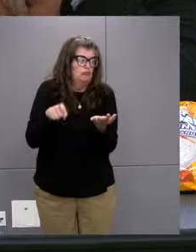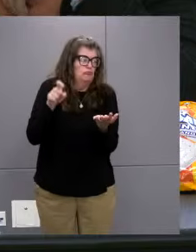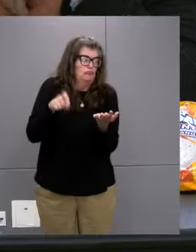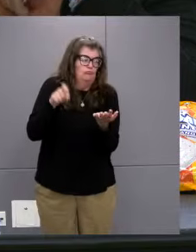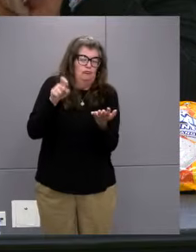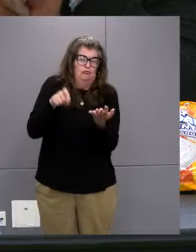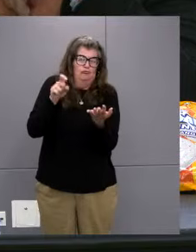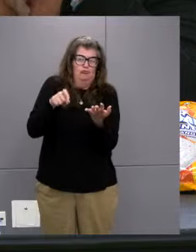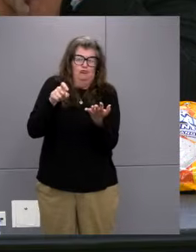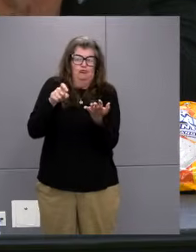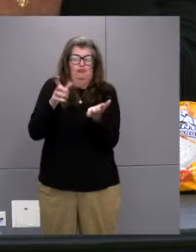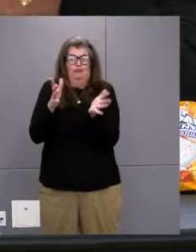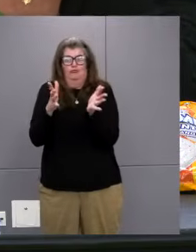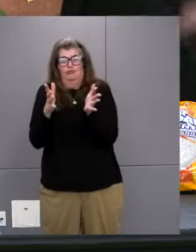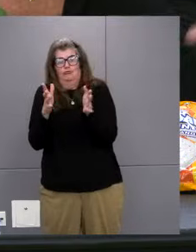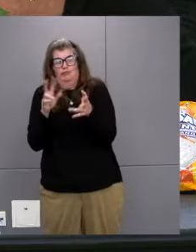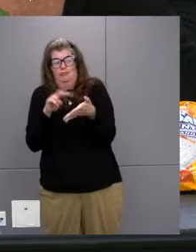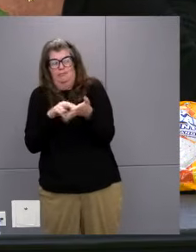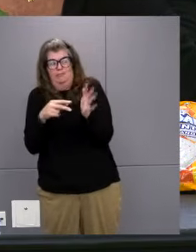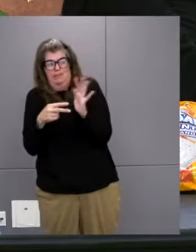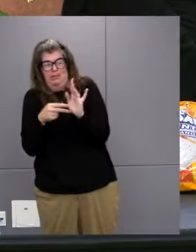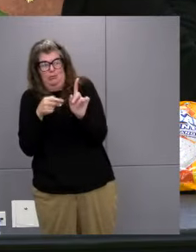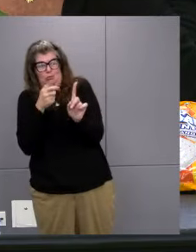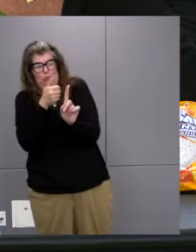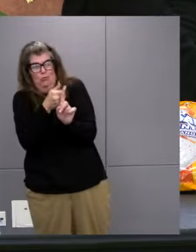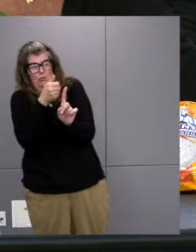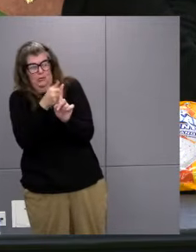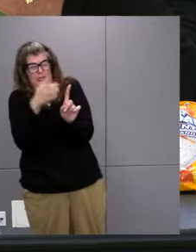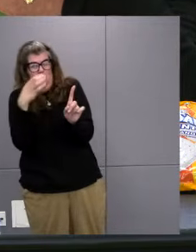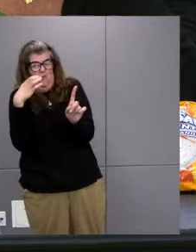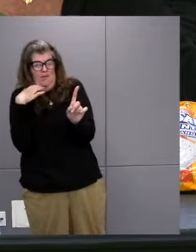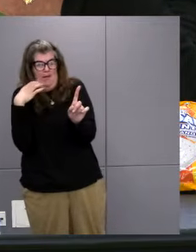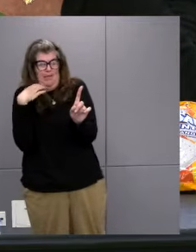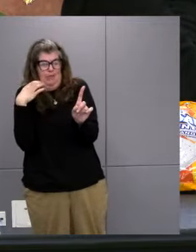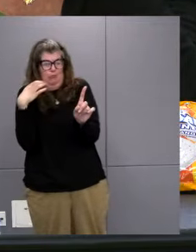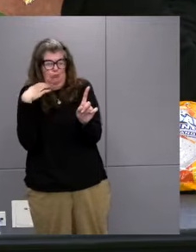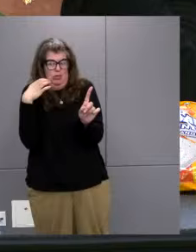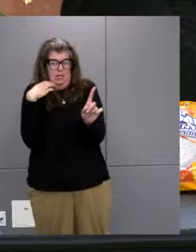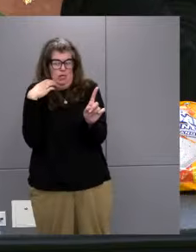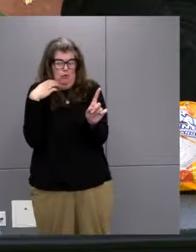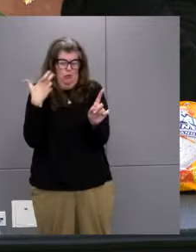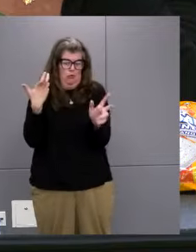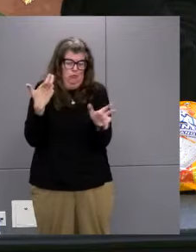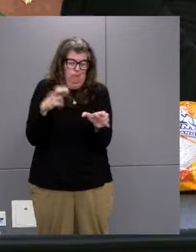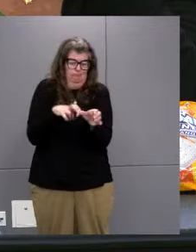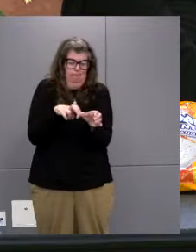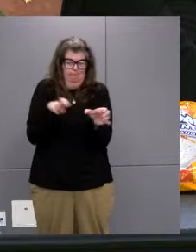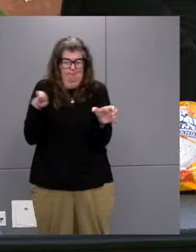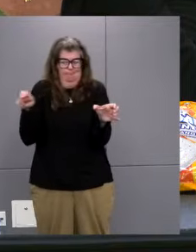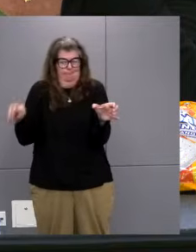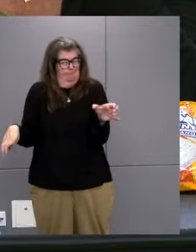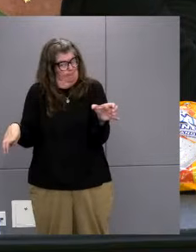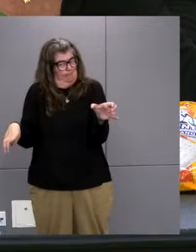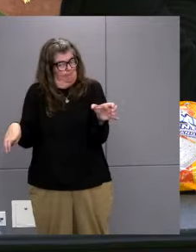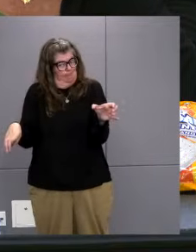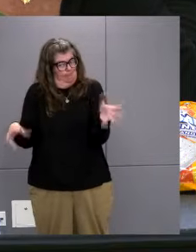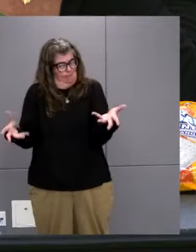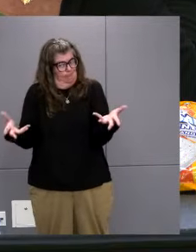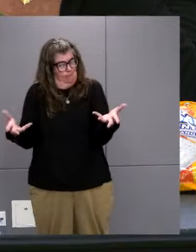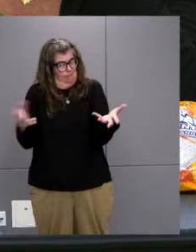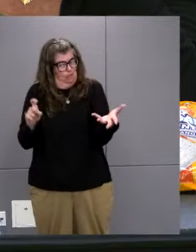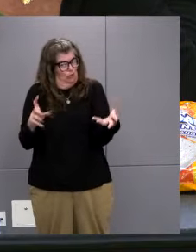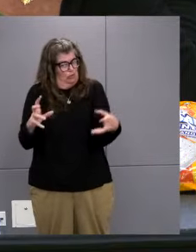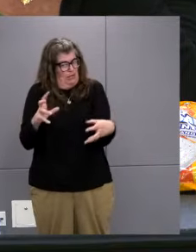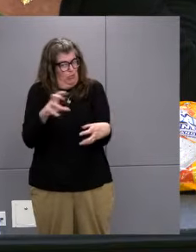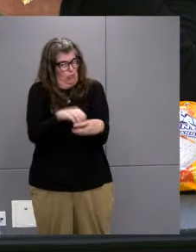preempt you from, you as the chair, not saying, but you as the chair, to participating in any